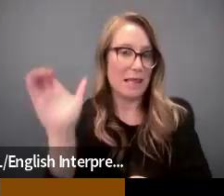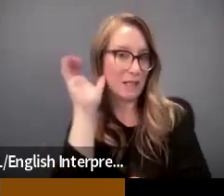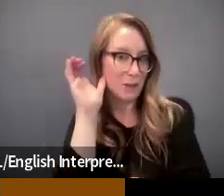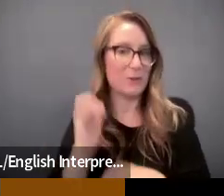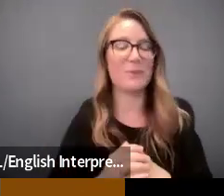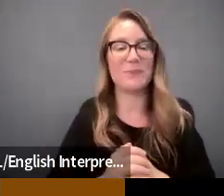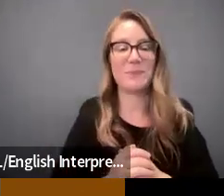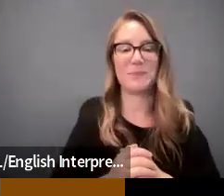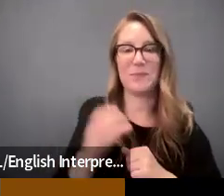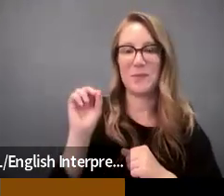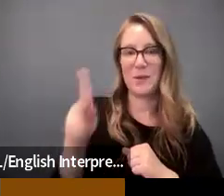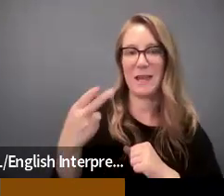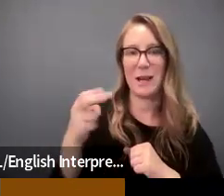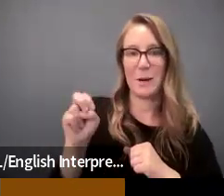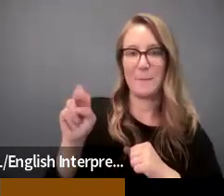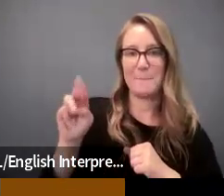you, Herminia.